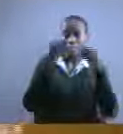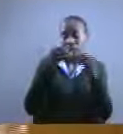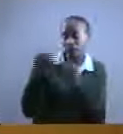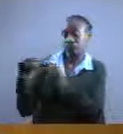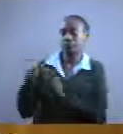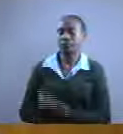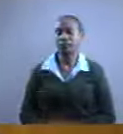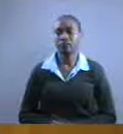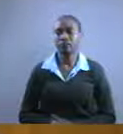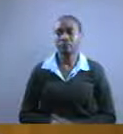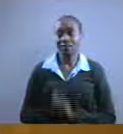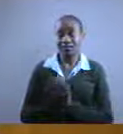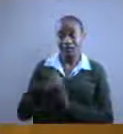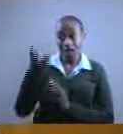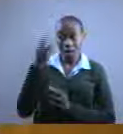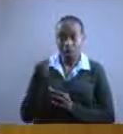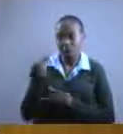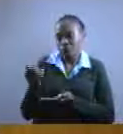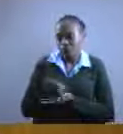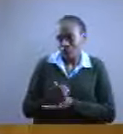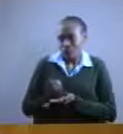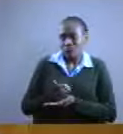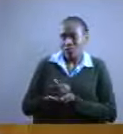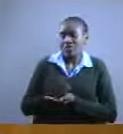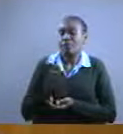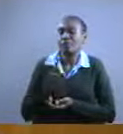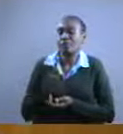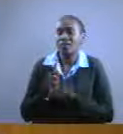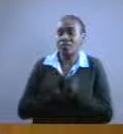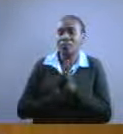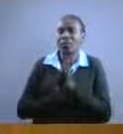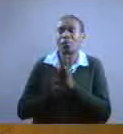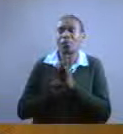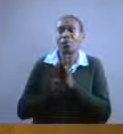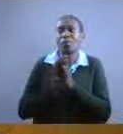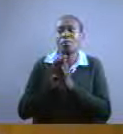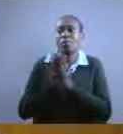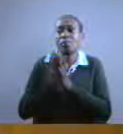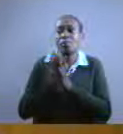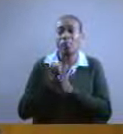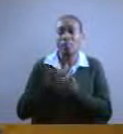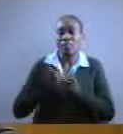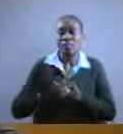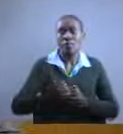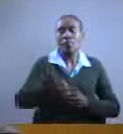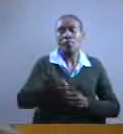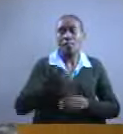Work experience gained will improve long-term employment prospects.